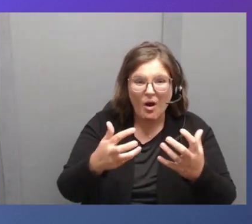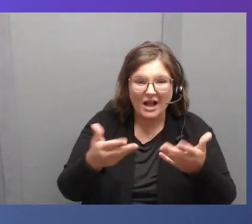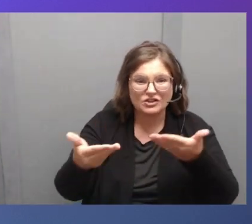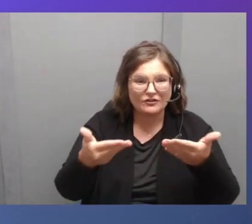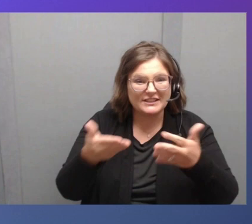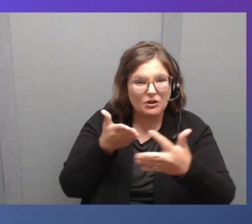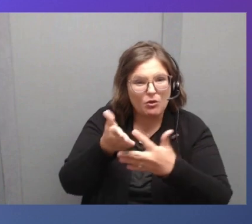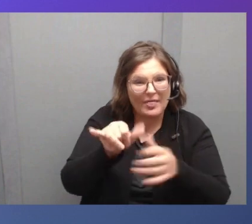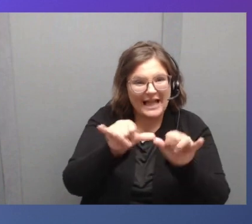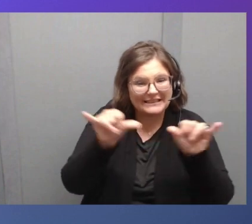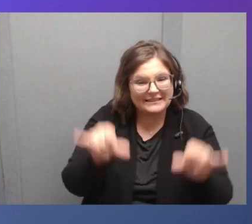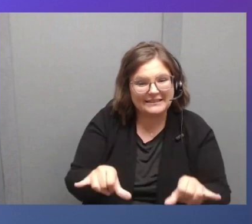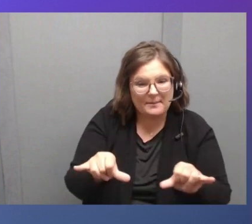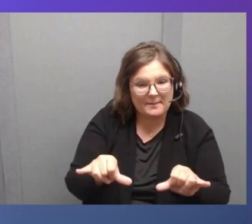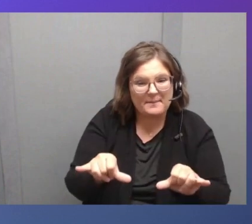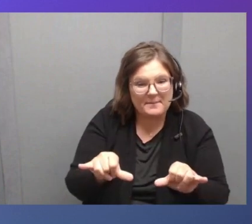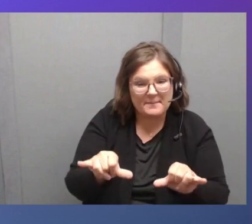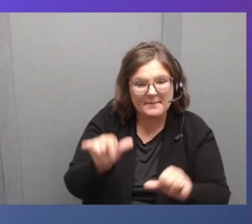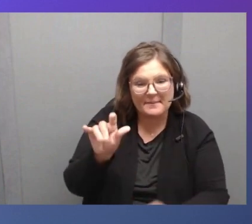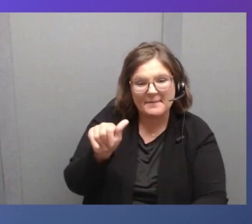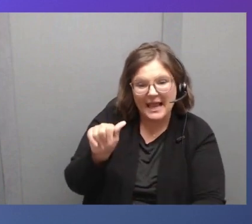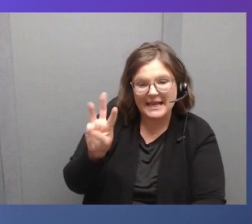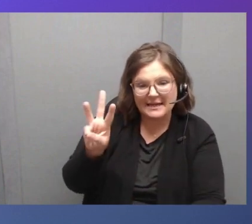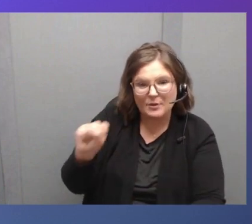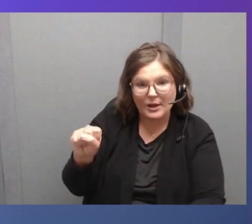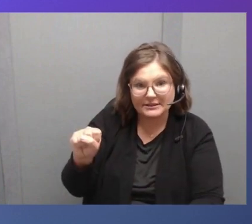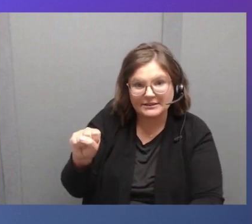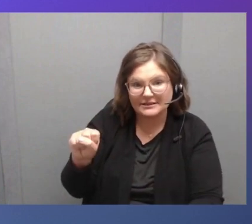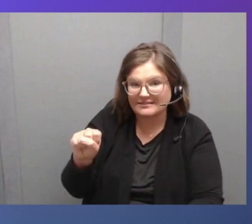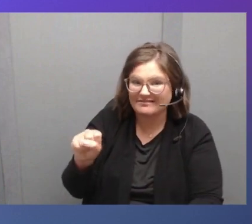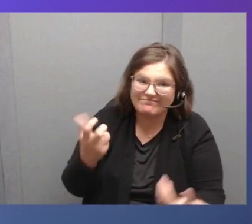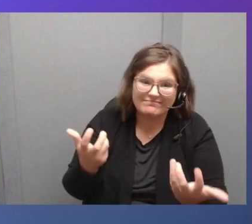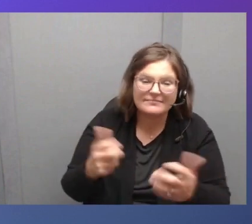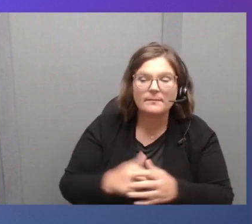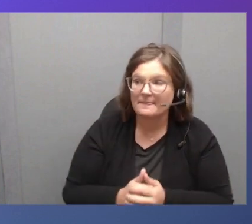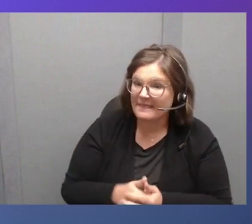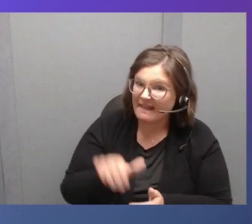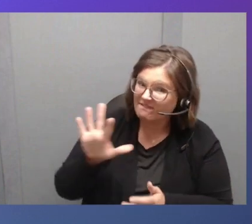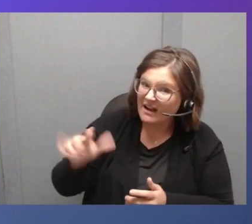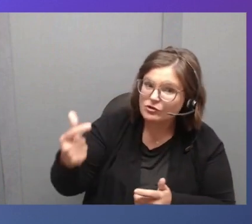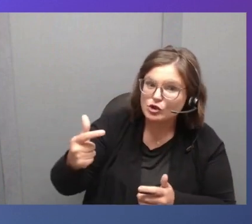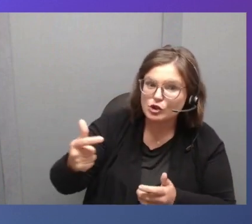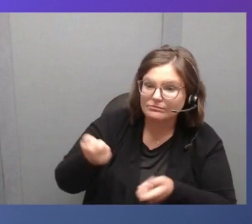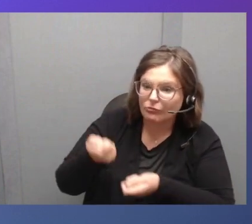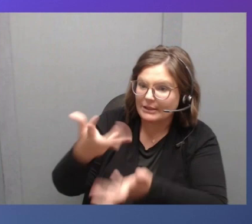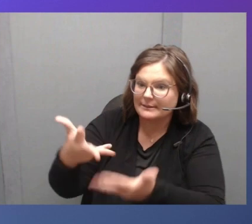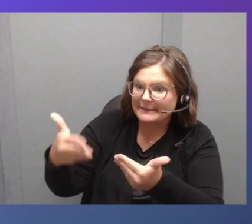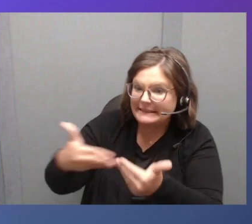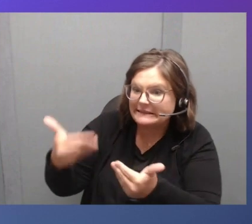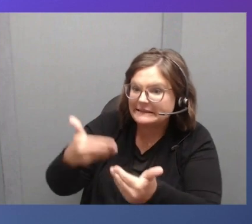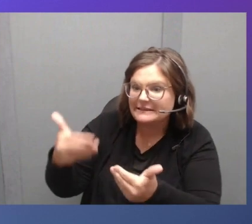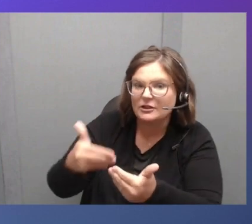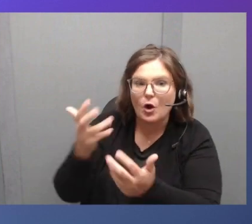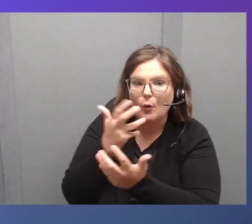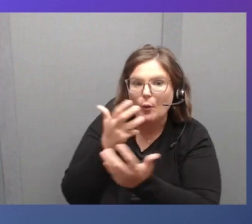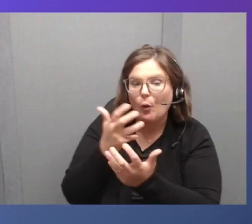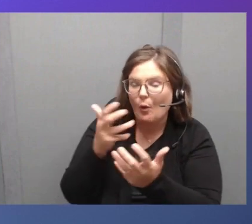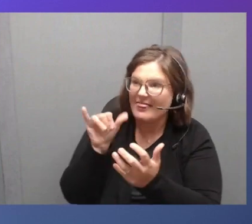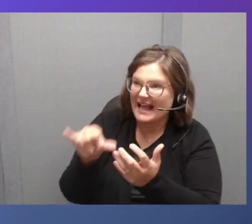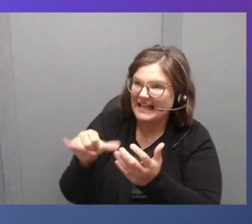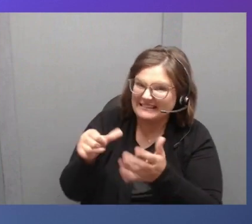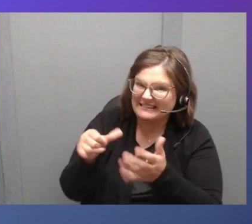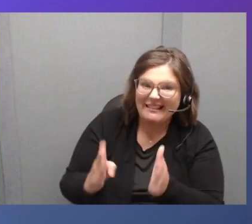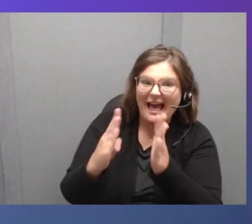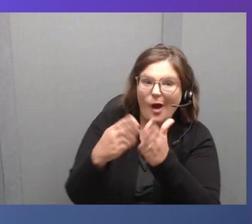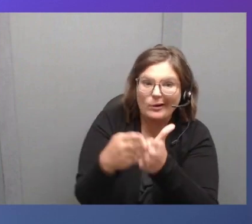point one. Well, and 5G is making that even easier. Even it's opening the minds of the possibilities of what could be done to help